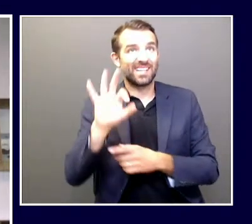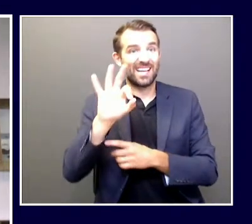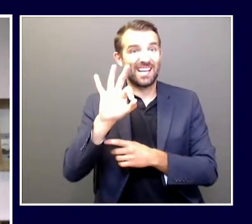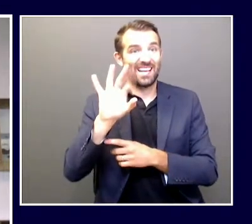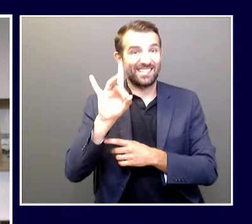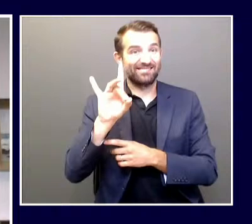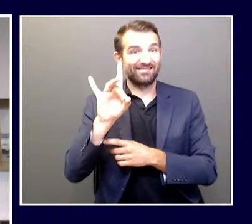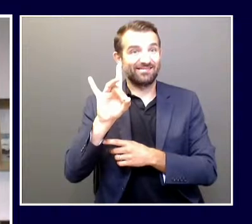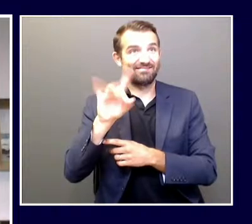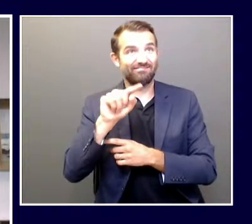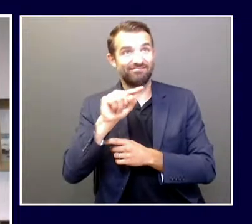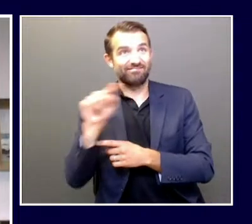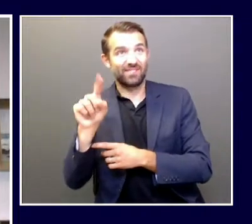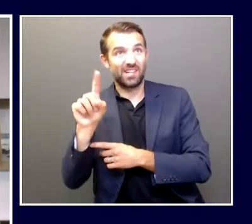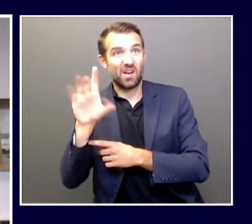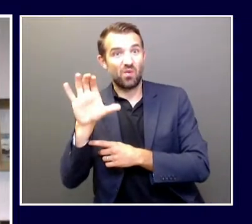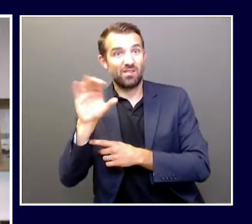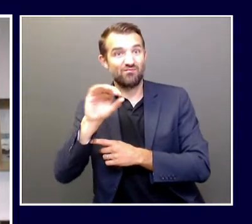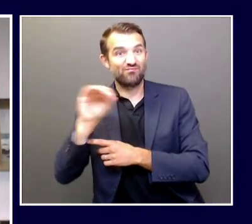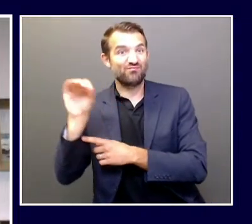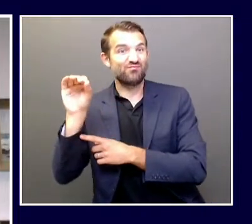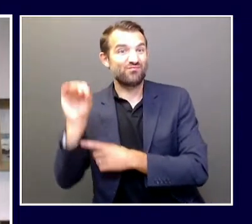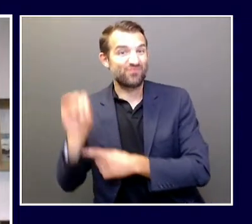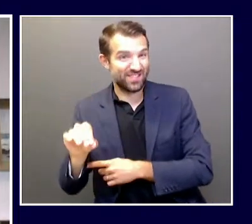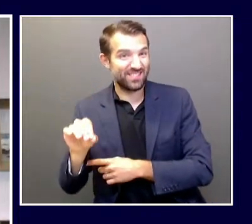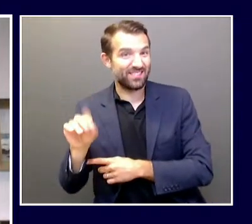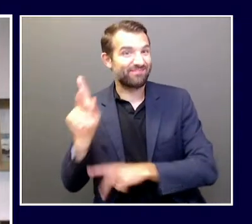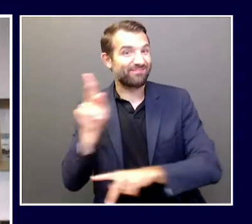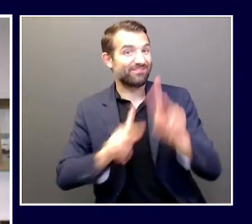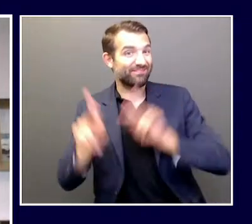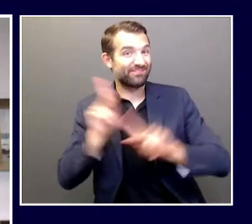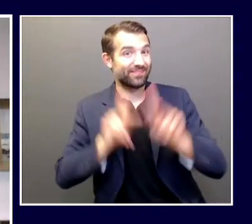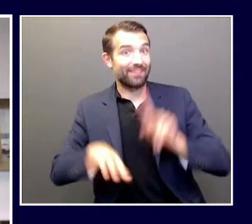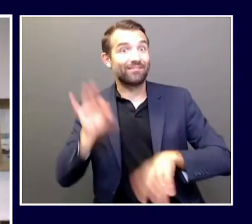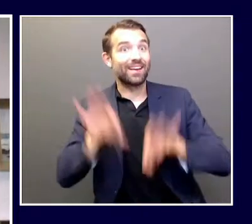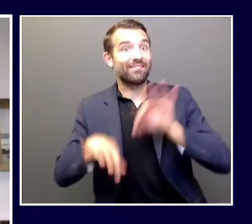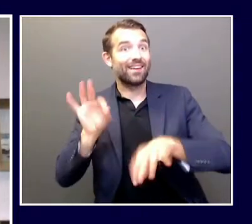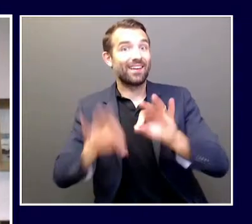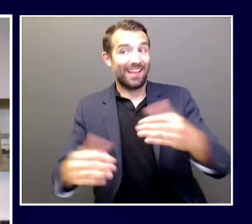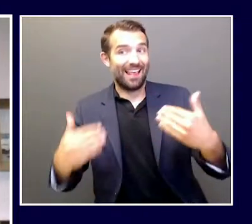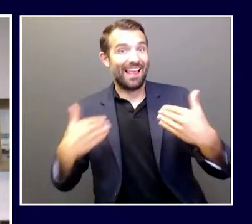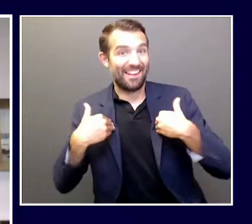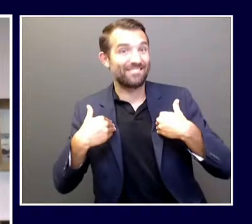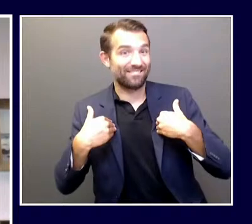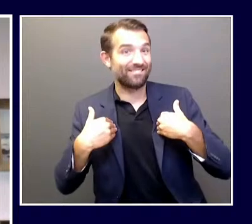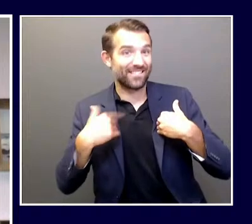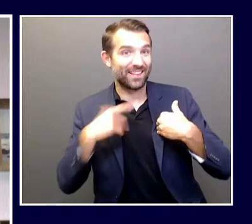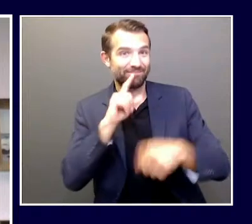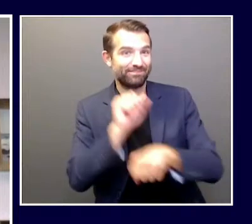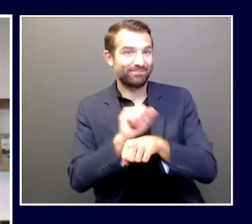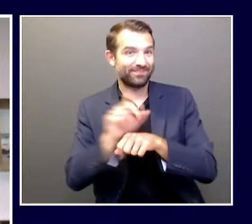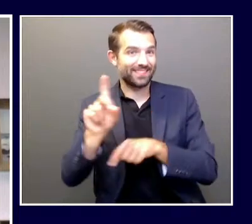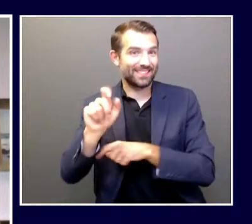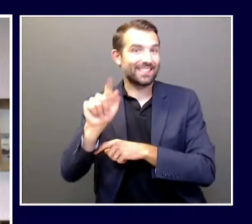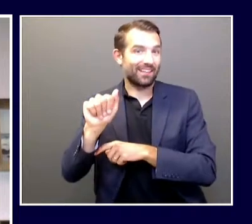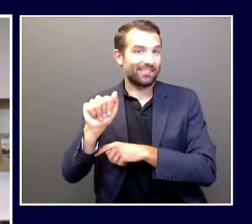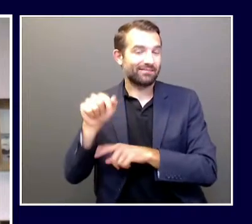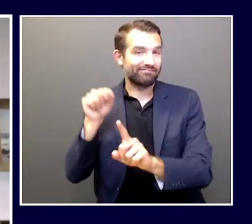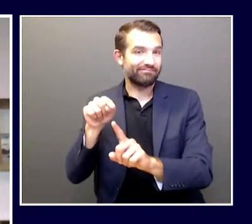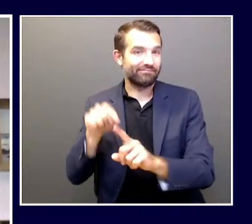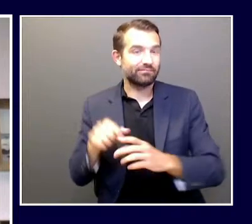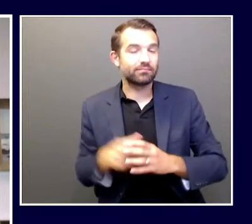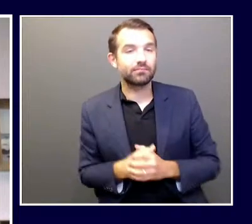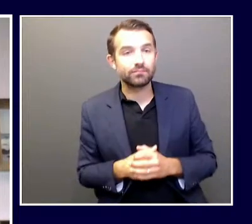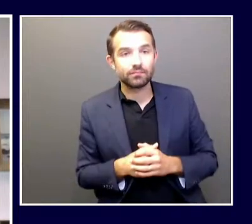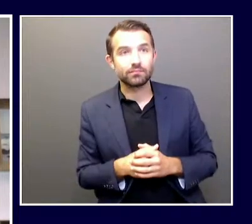the new cases in Maine are likely attributed to the Delta variant. Here's what I mean by that. We receive samples